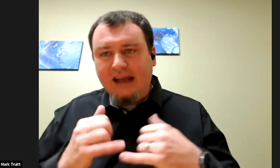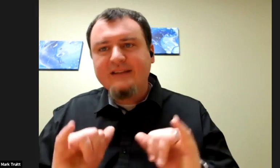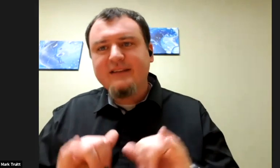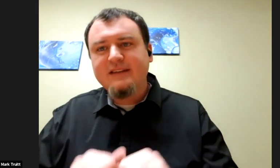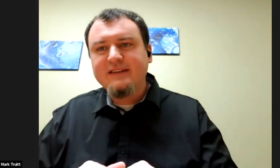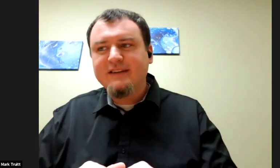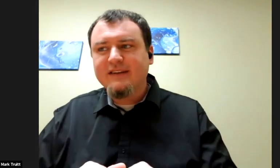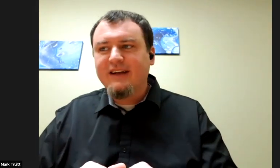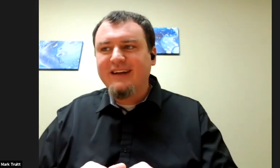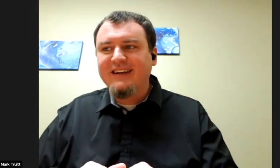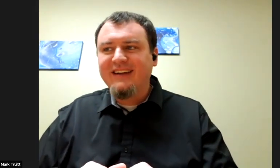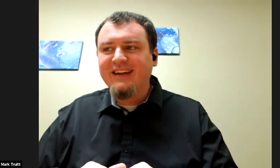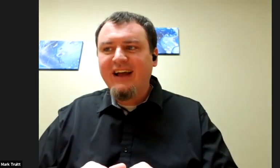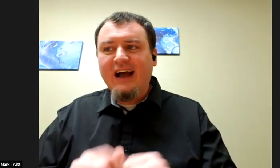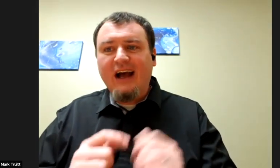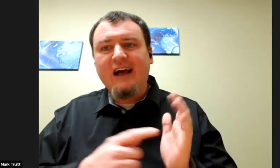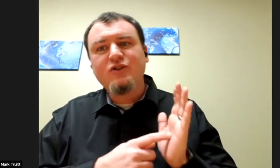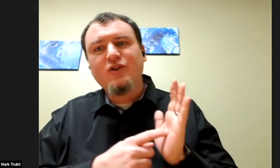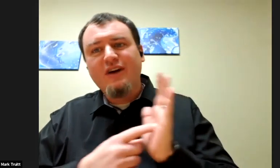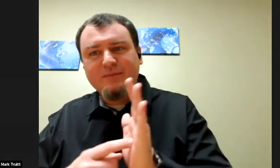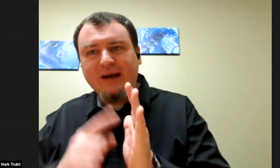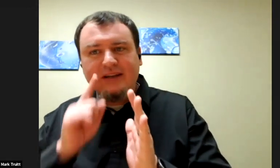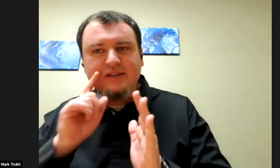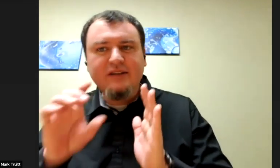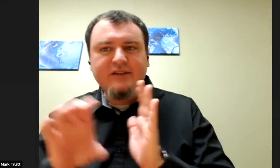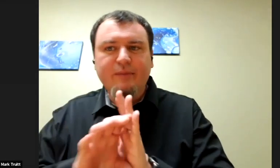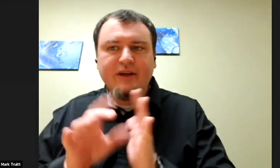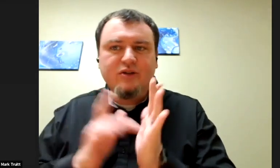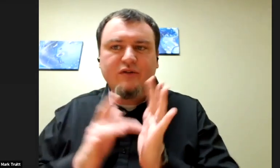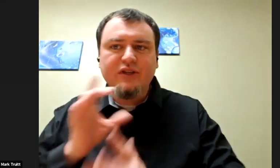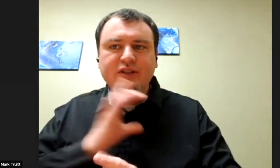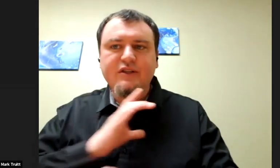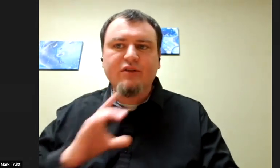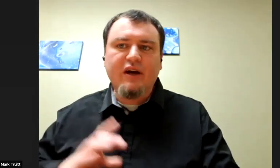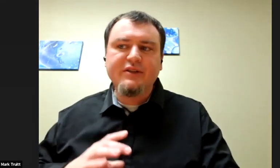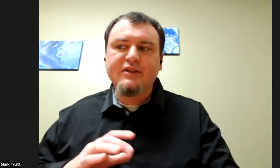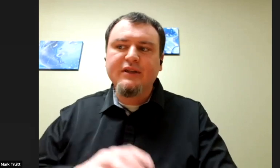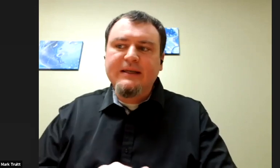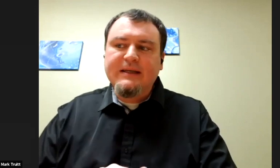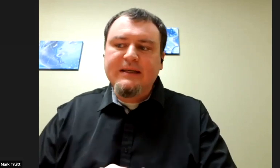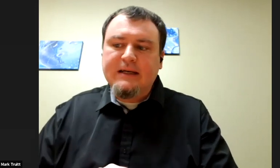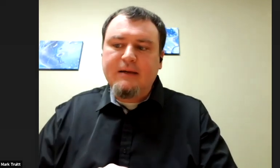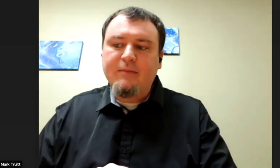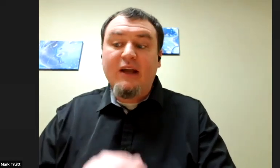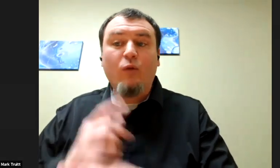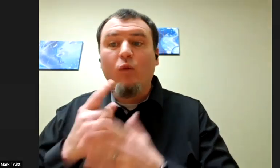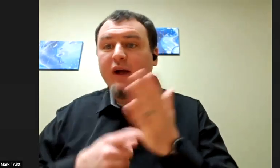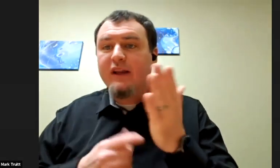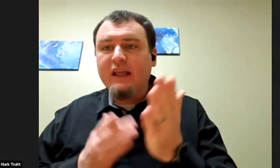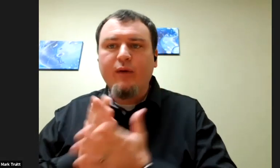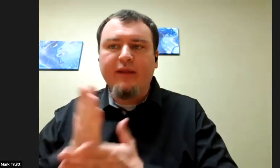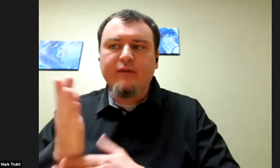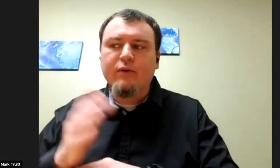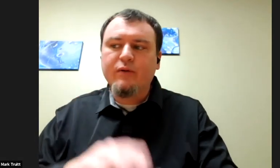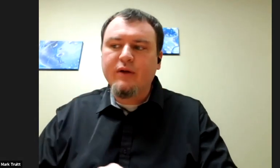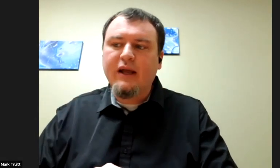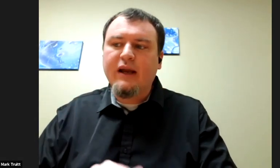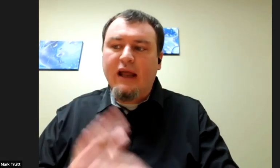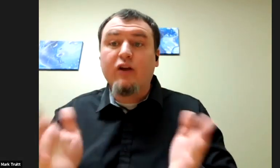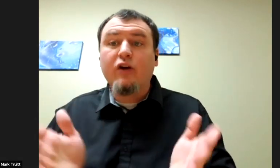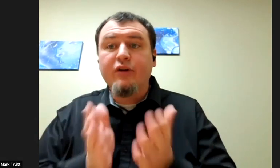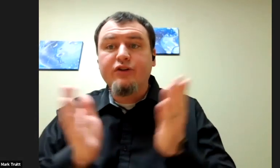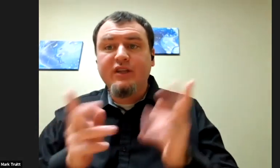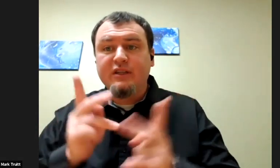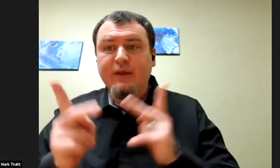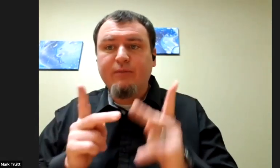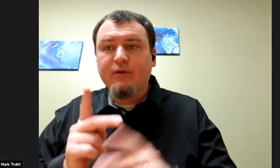And yet I draw us back to the picture of Jesus Christ, and what he went through. And